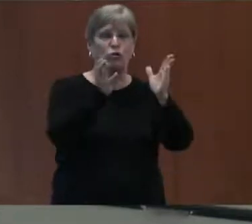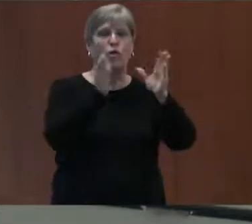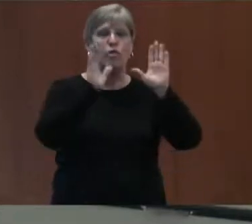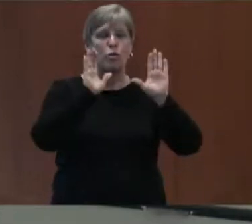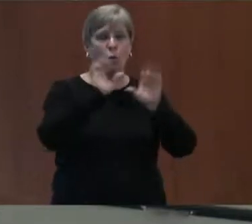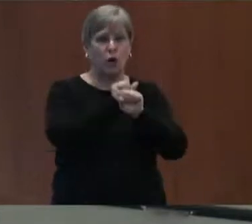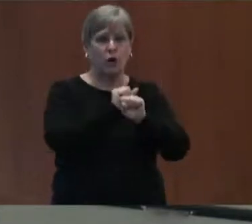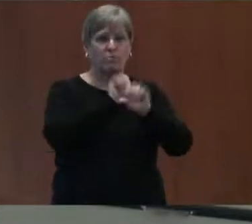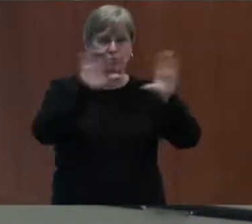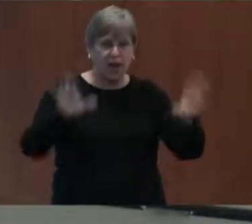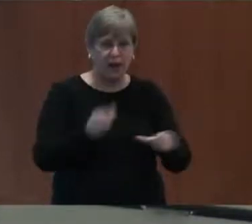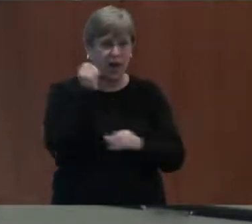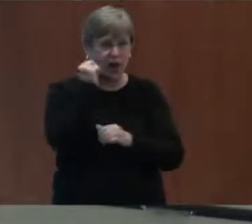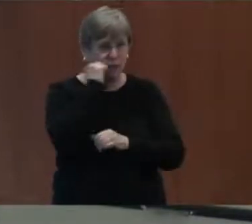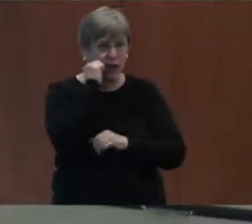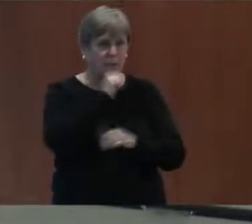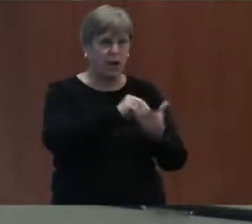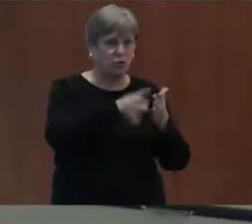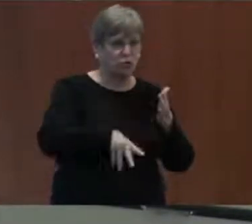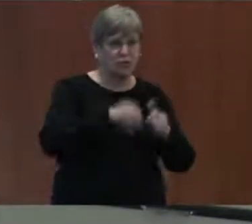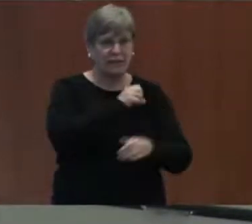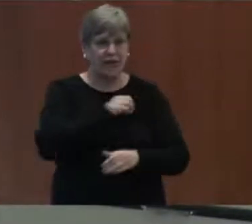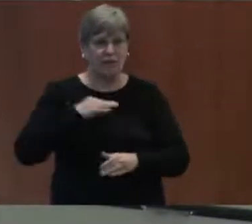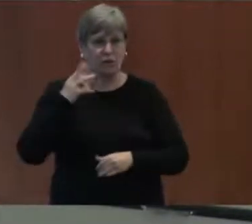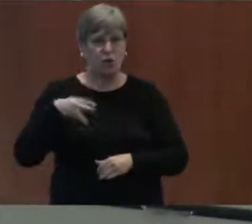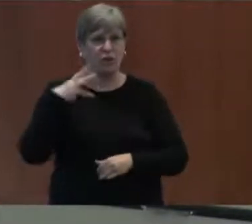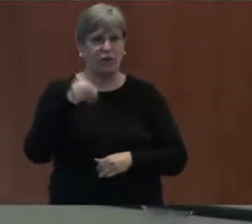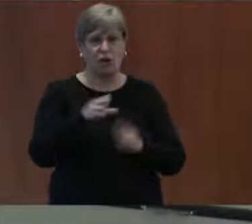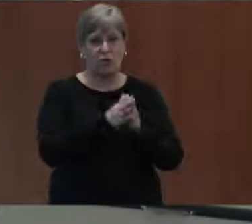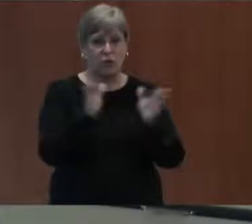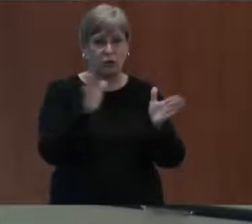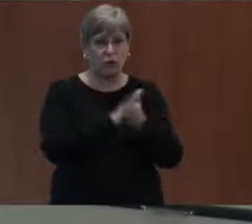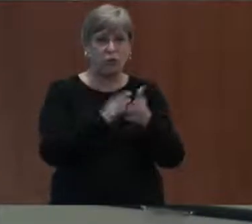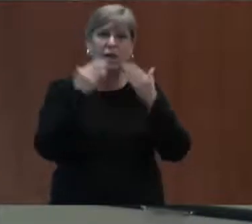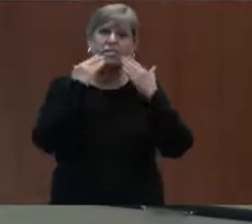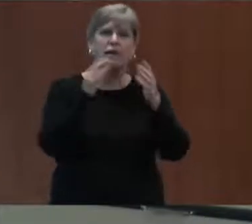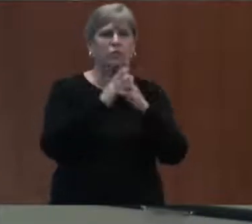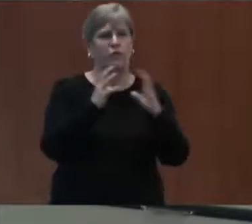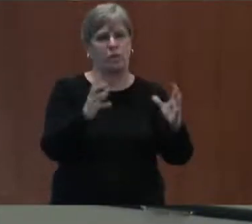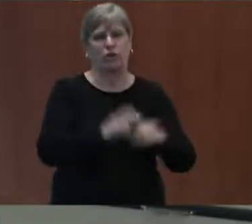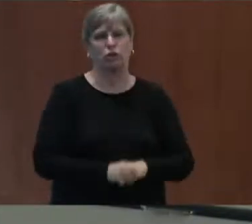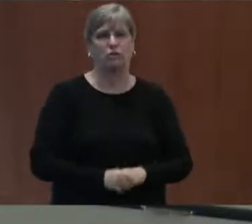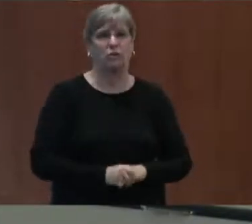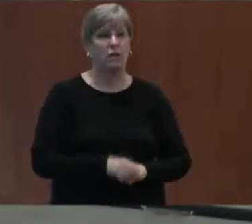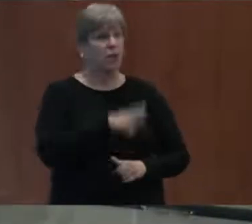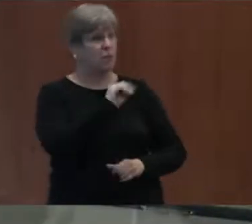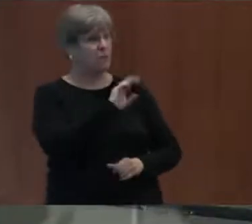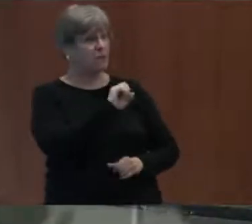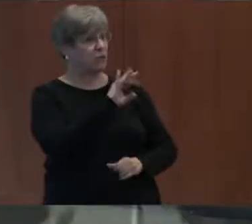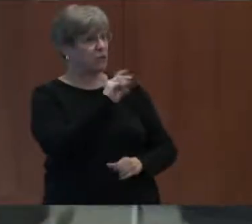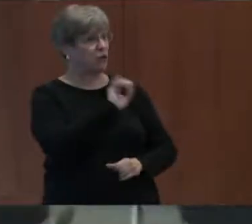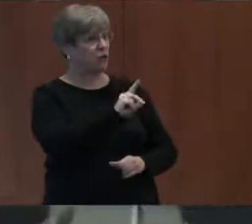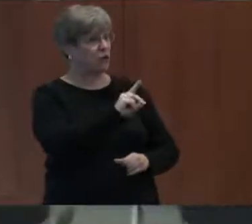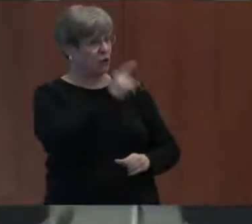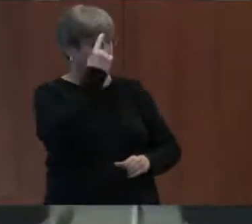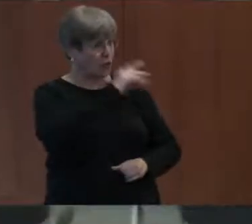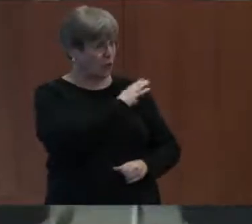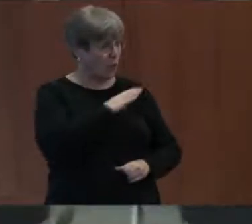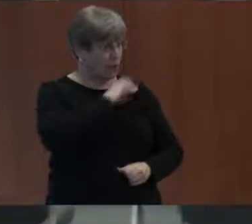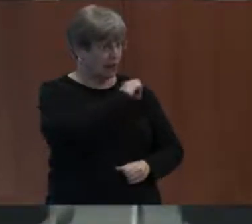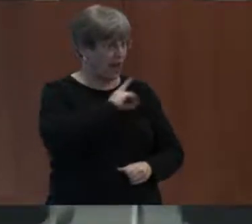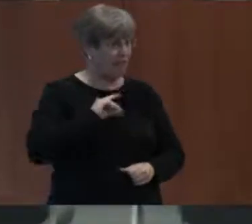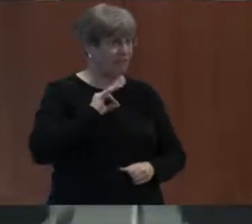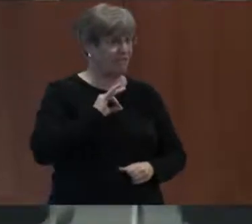done every day by the students and staff of Washington County Public Schools. Thank you very much. Ms. McDonald, on behalf of the board and staff,